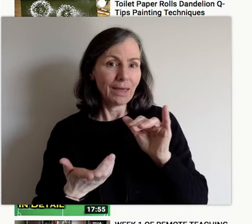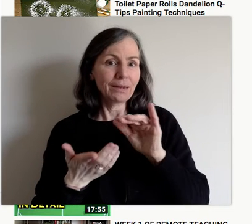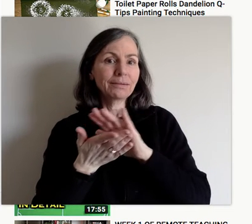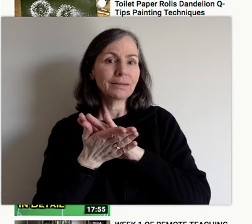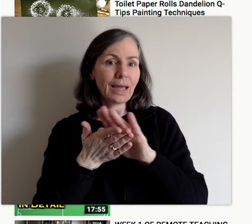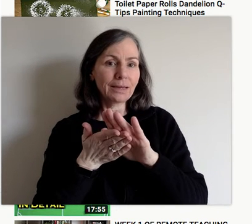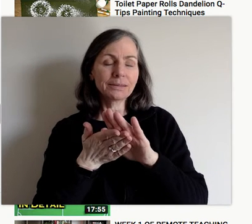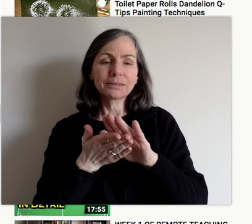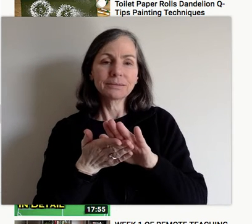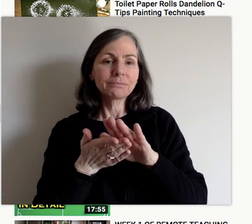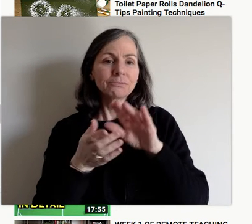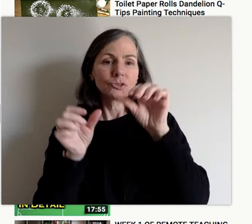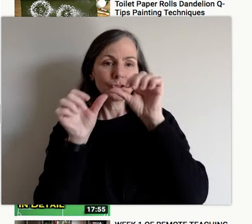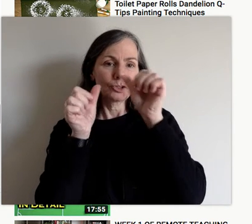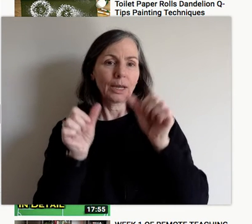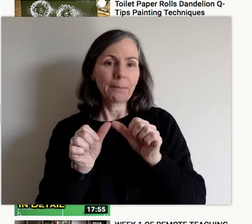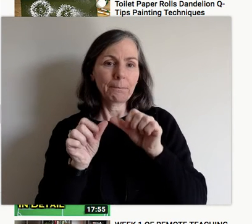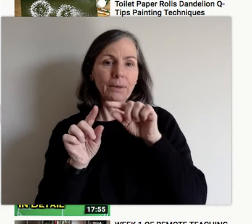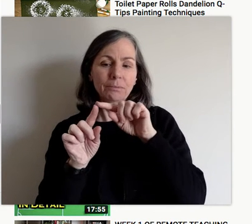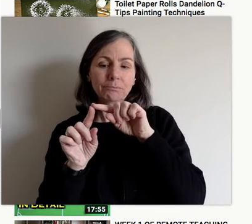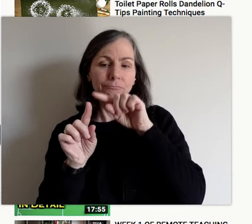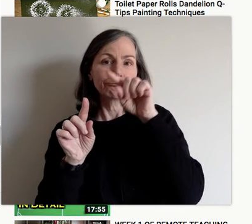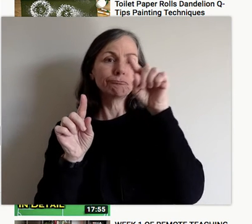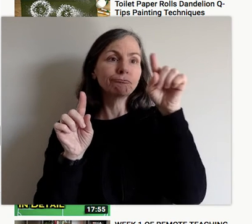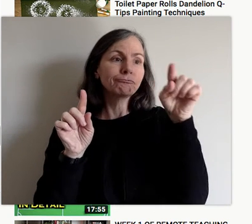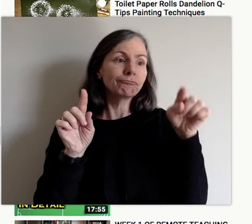nice parabola arc.